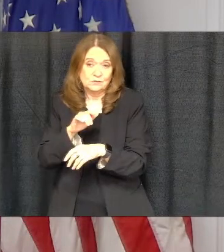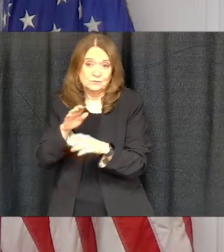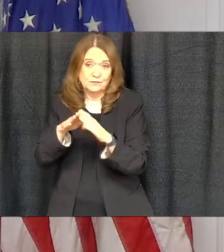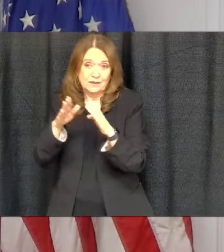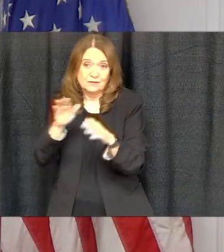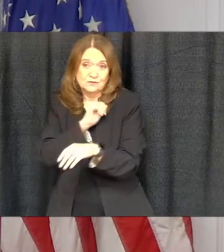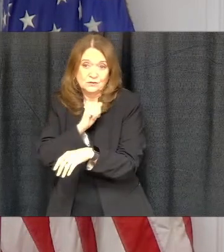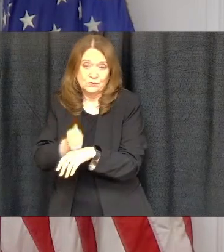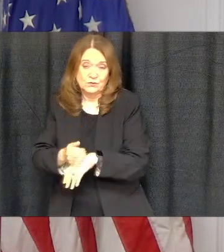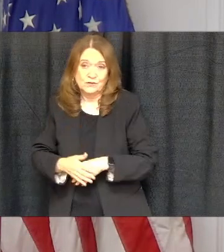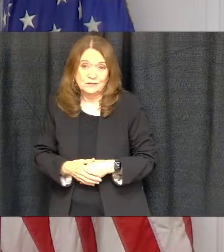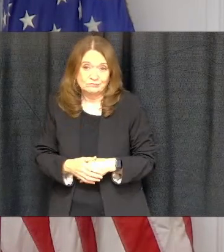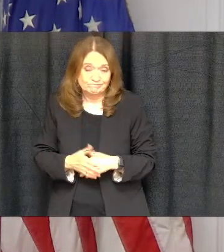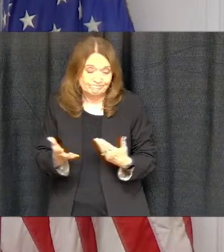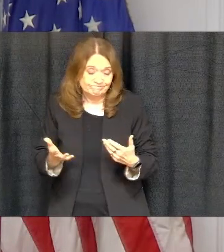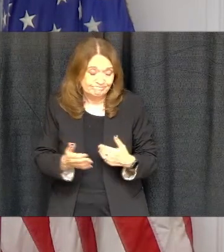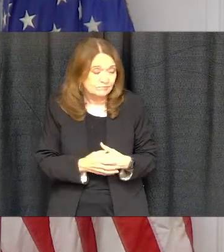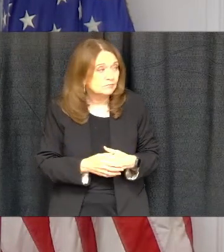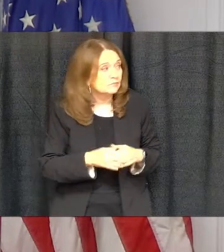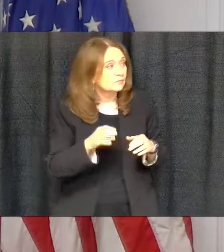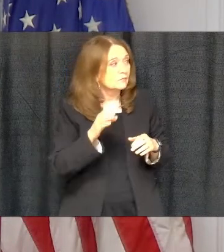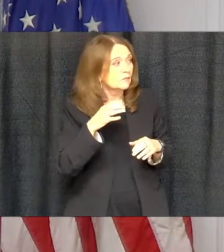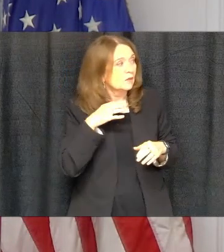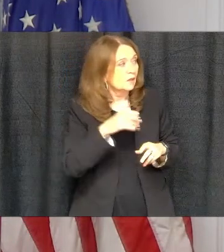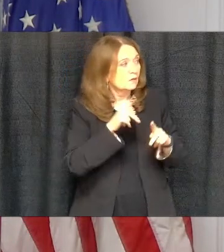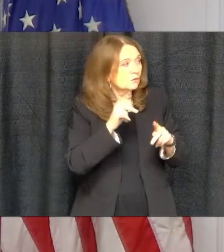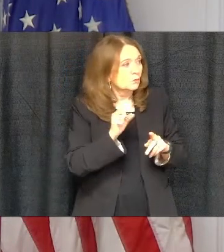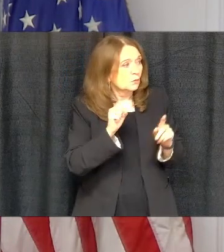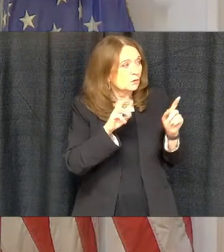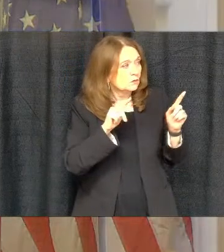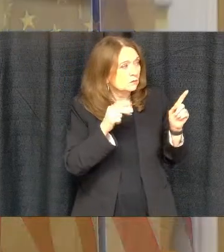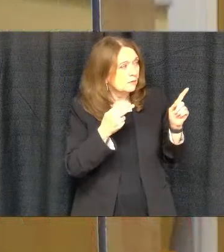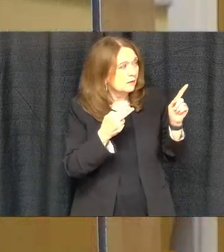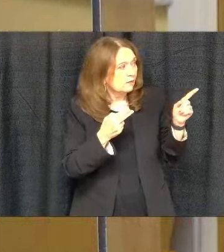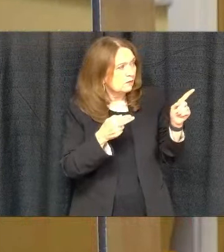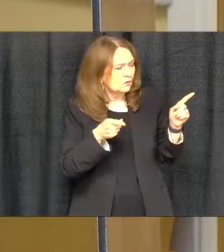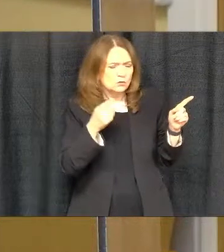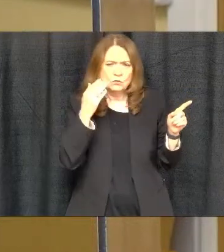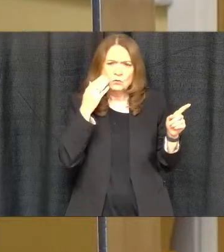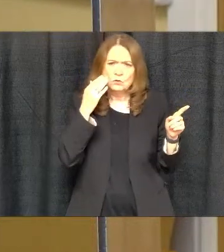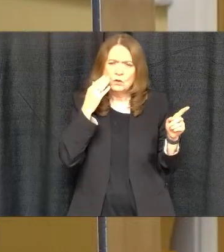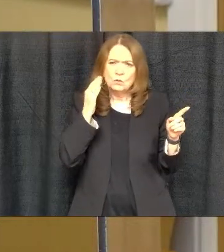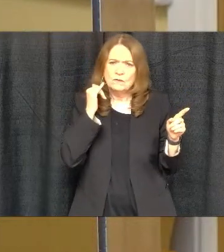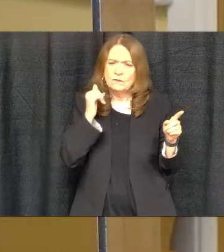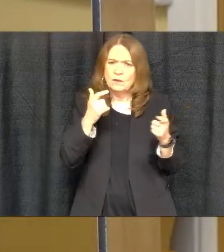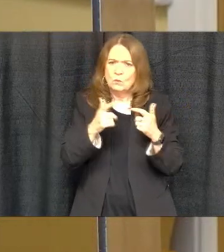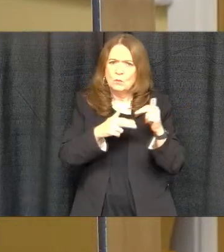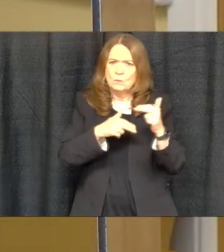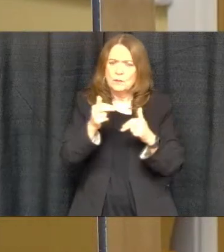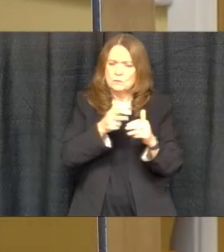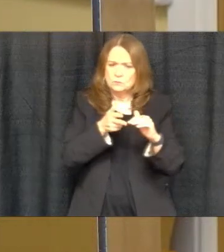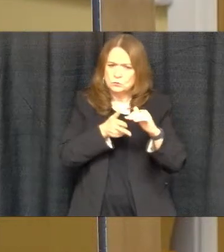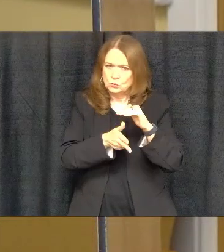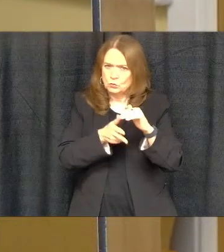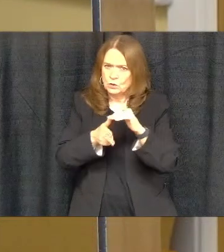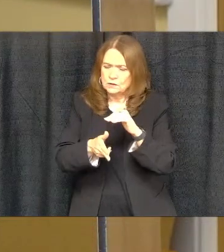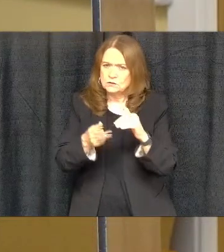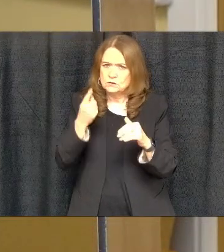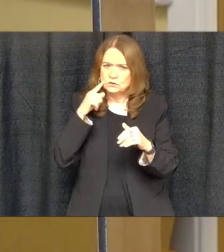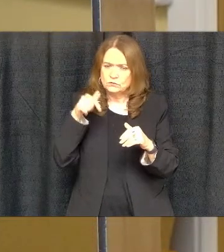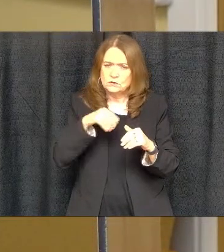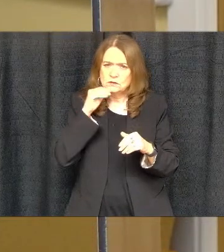Okay, thank you. Councilperson Smith, you're Thank you, recognized. Mayor. Mr. Tender, do you know if they will build garages, to these,